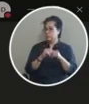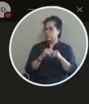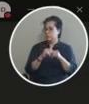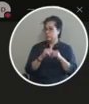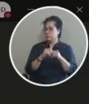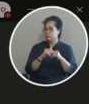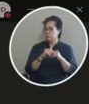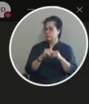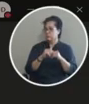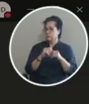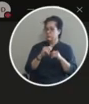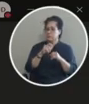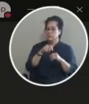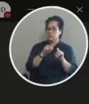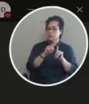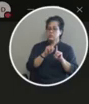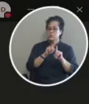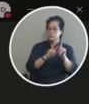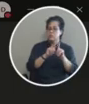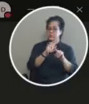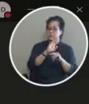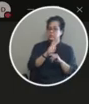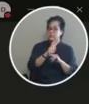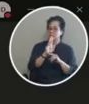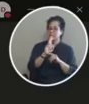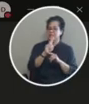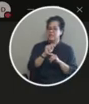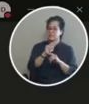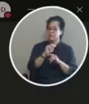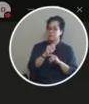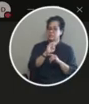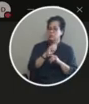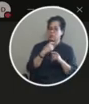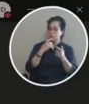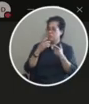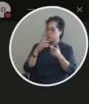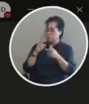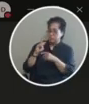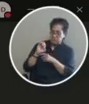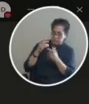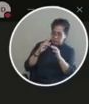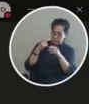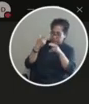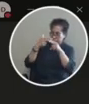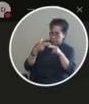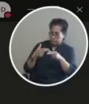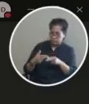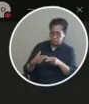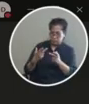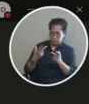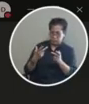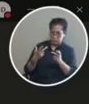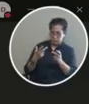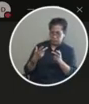You will need to press *6 to unmute your phone. Mayor, I've called everyone that signed up to speak this afternoon.